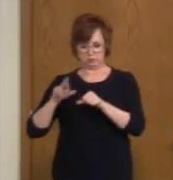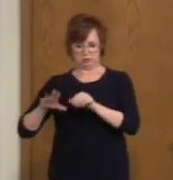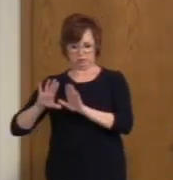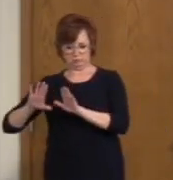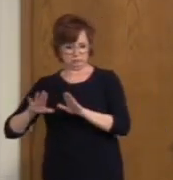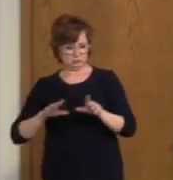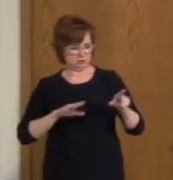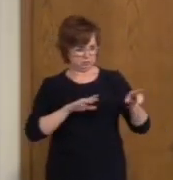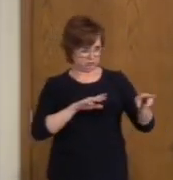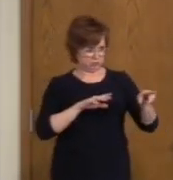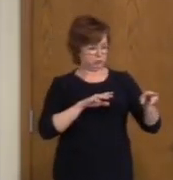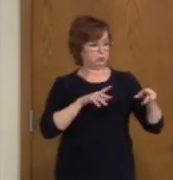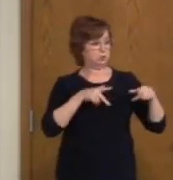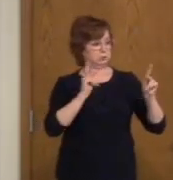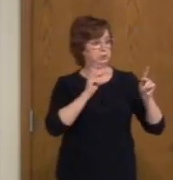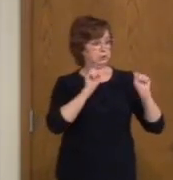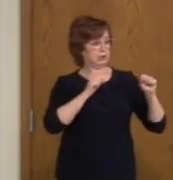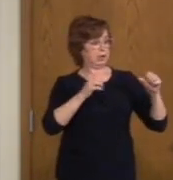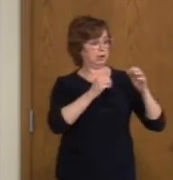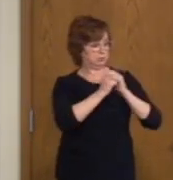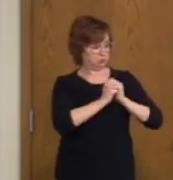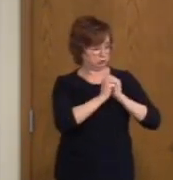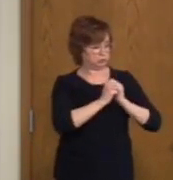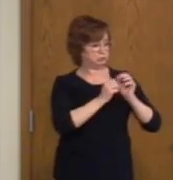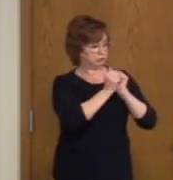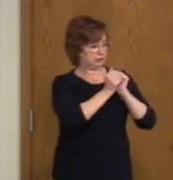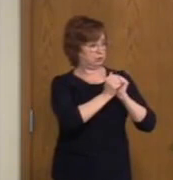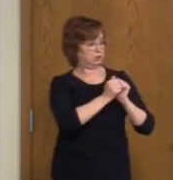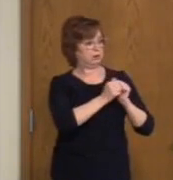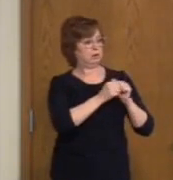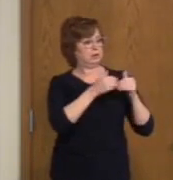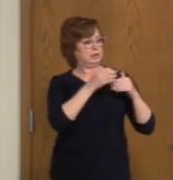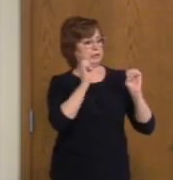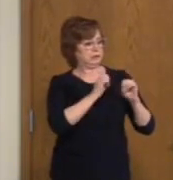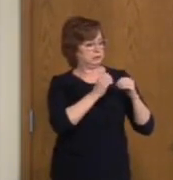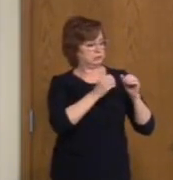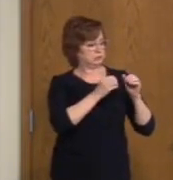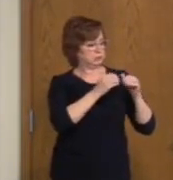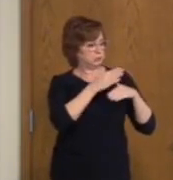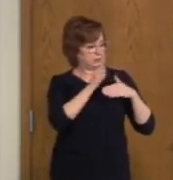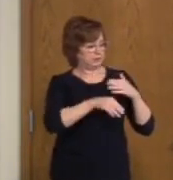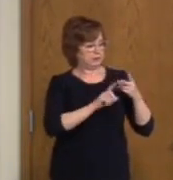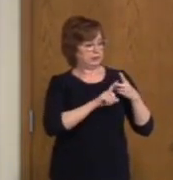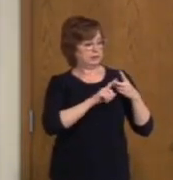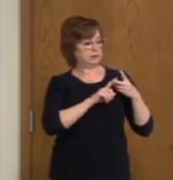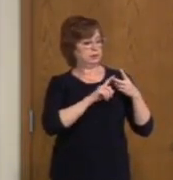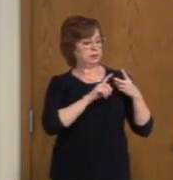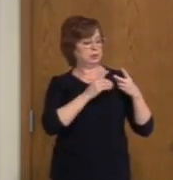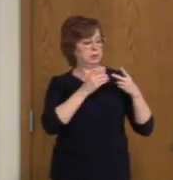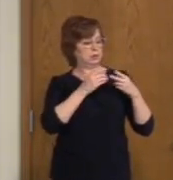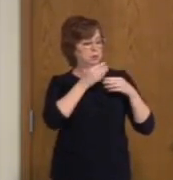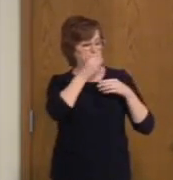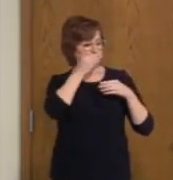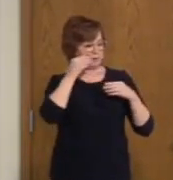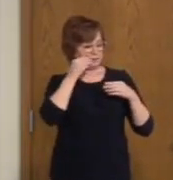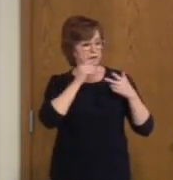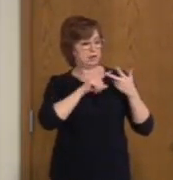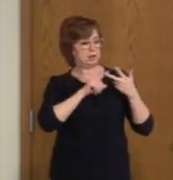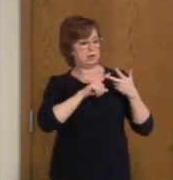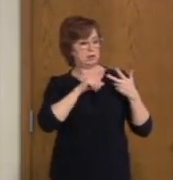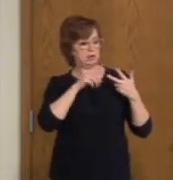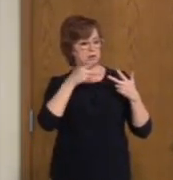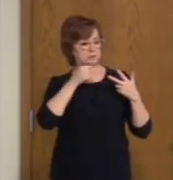bubble or in place of worship. Easter is very important, Passover, Ramadan, many important events are